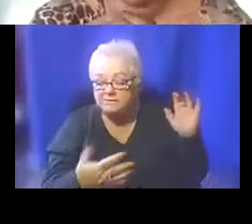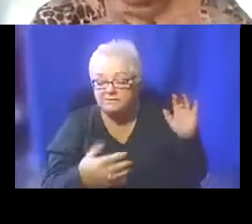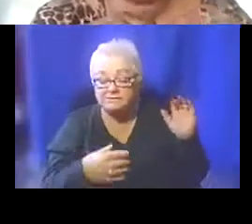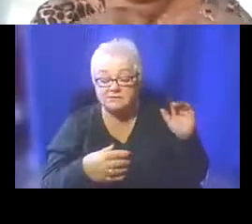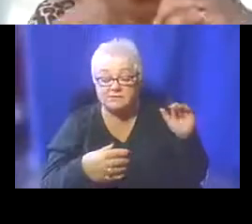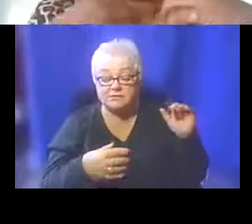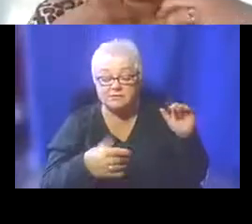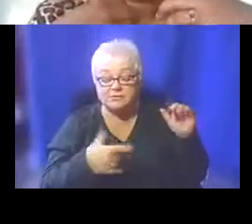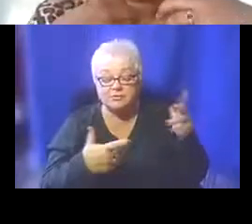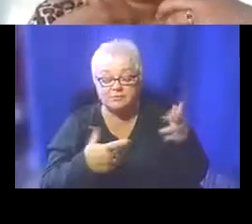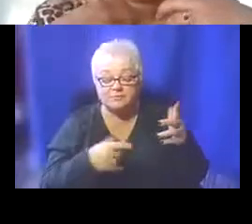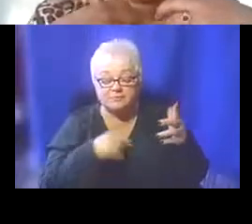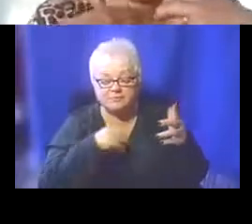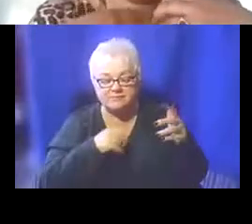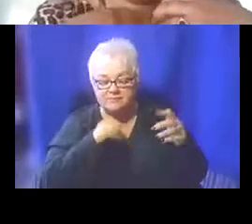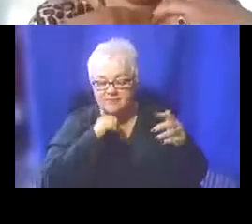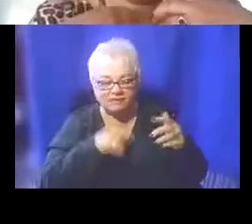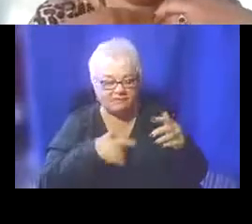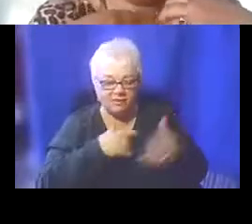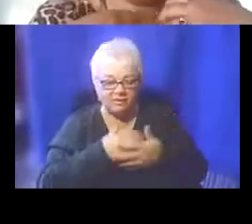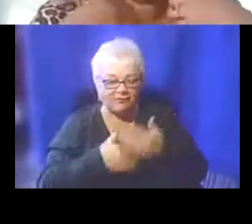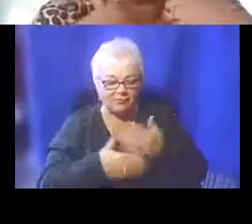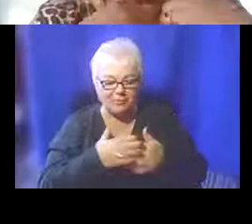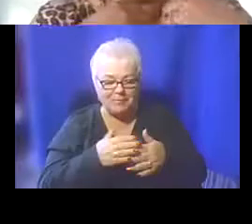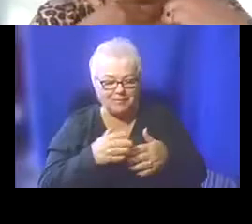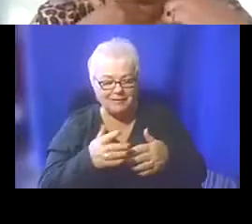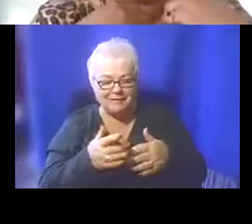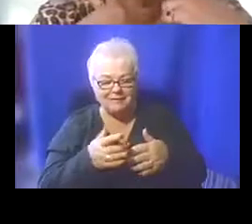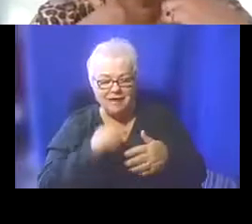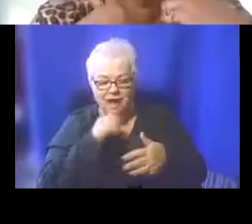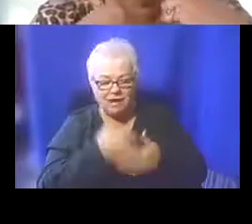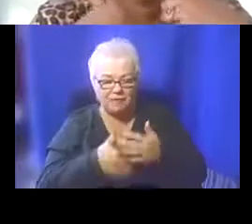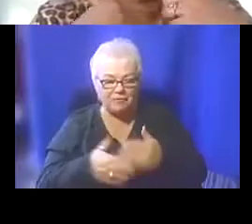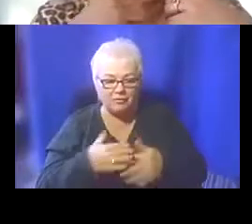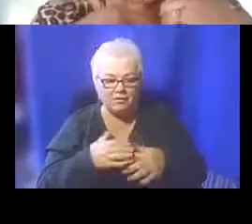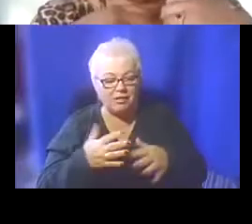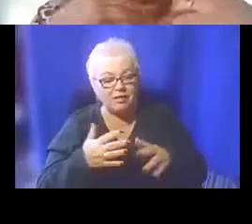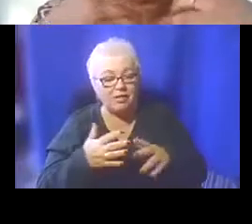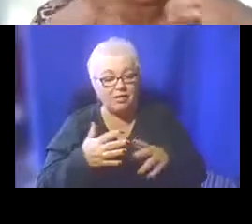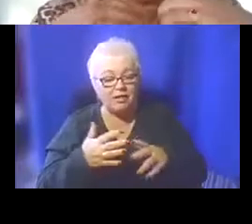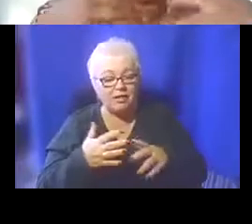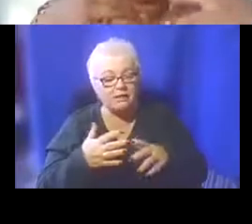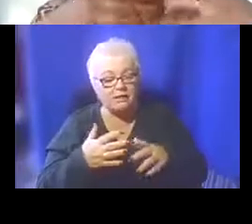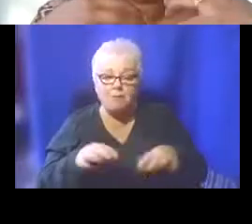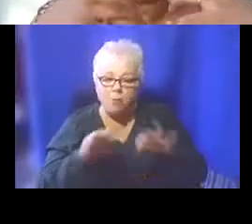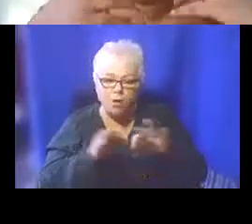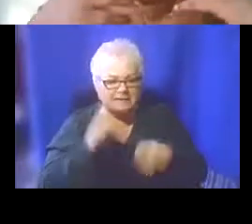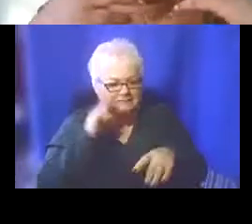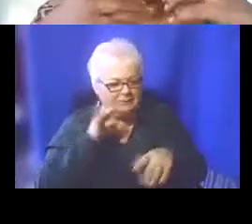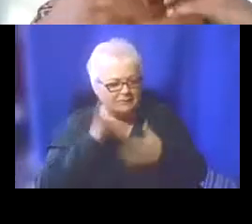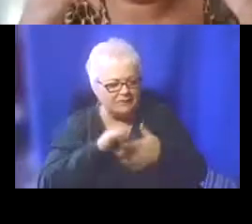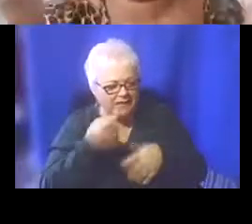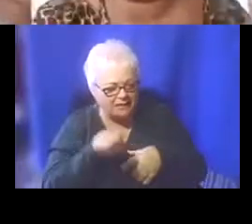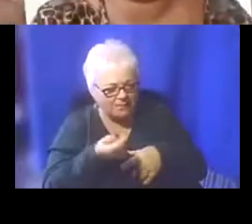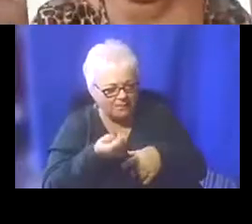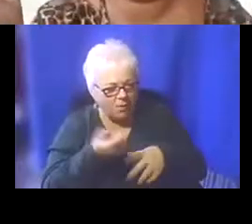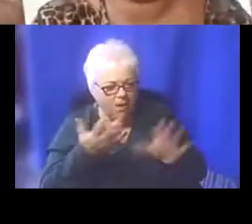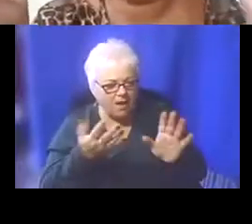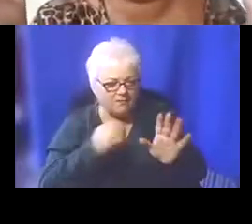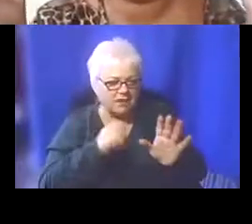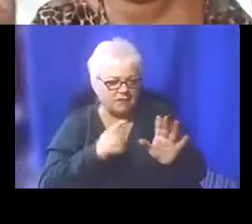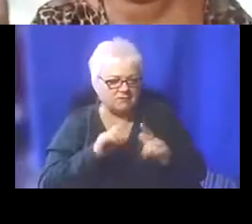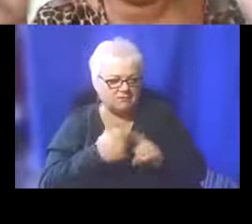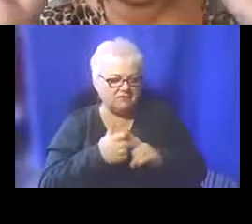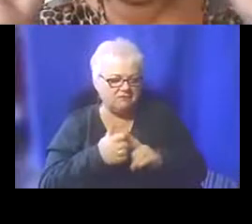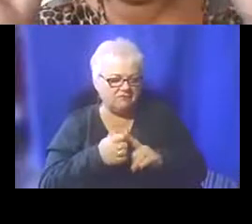uncomfortable or to live in discomfort for a moment is really important, because to actually be able to not put yourself in